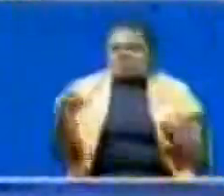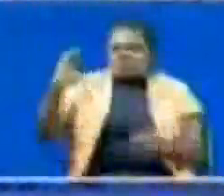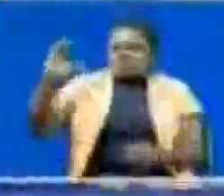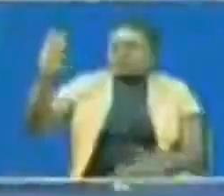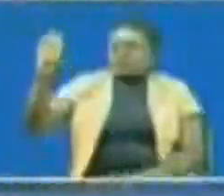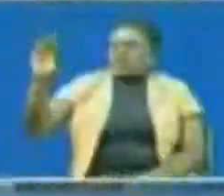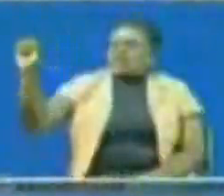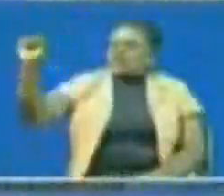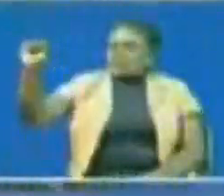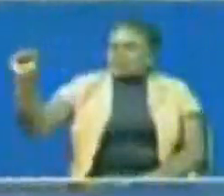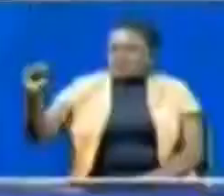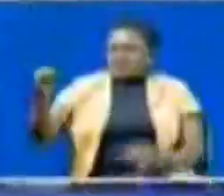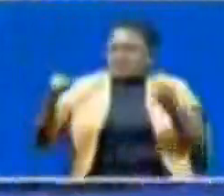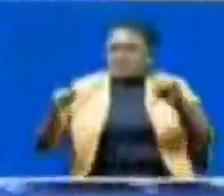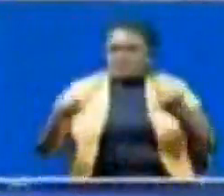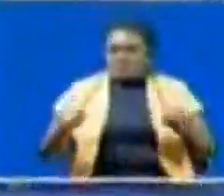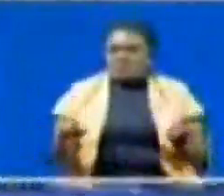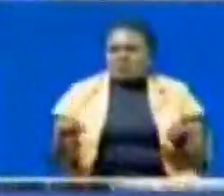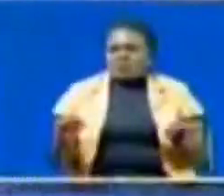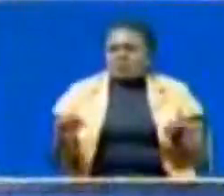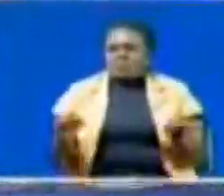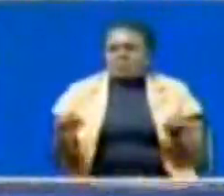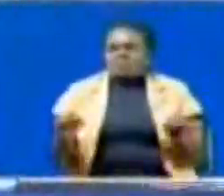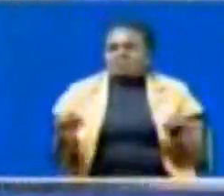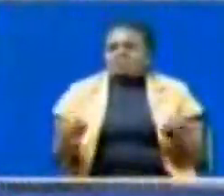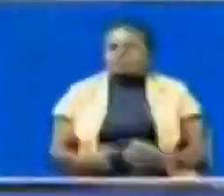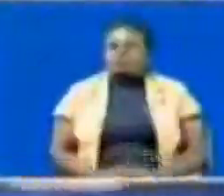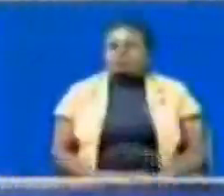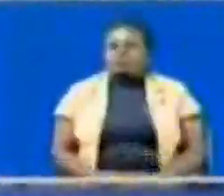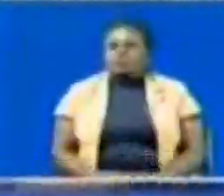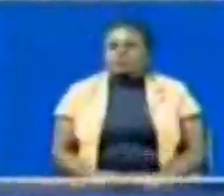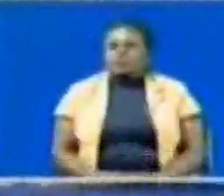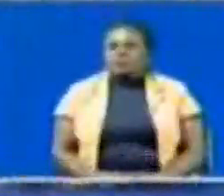curriculum, CBC. George Maringa, KTN News.